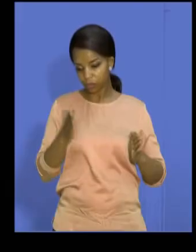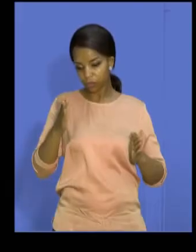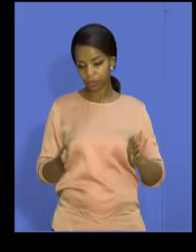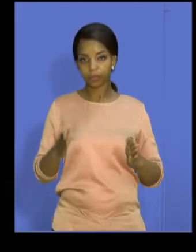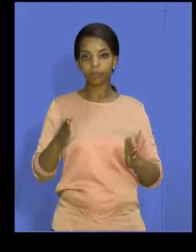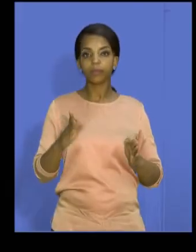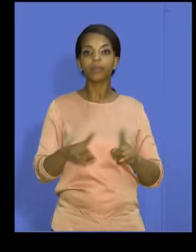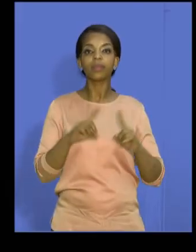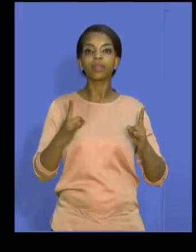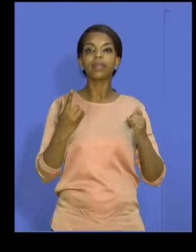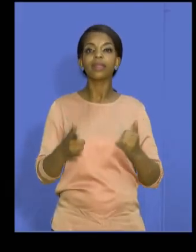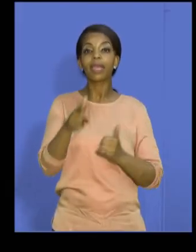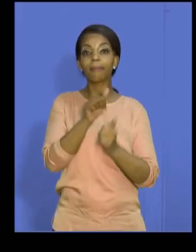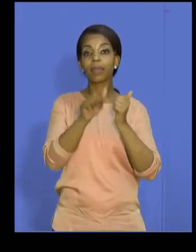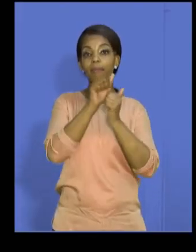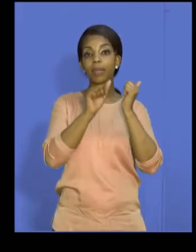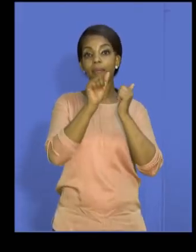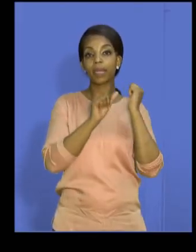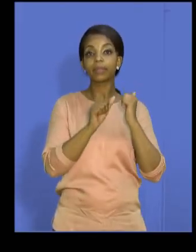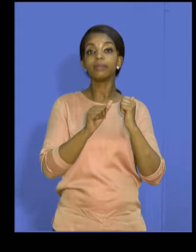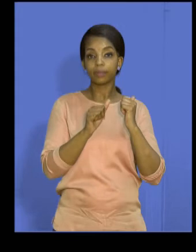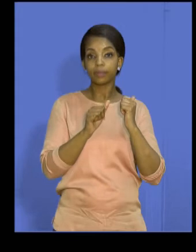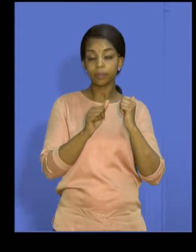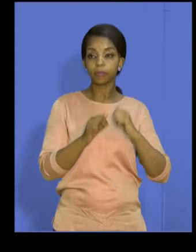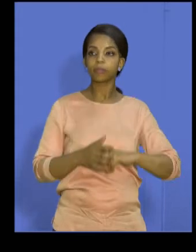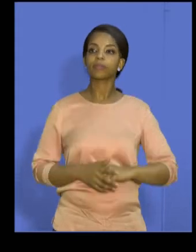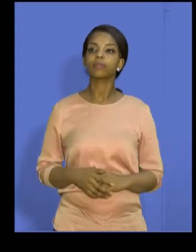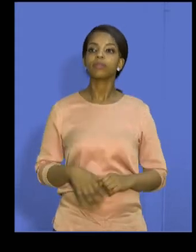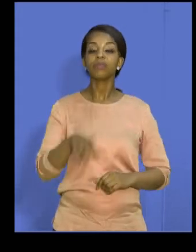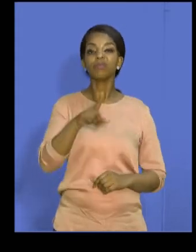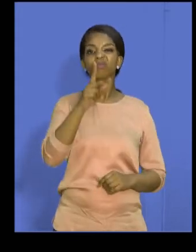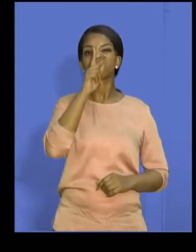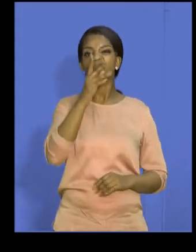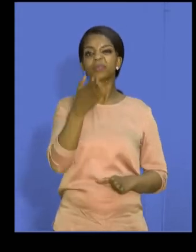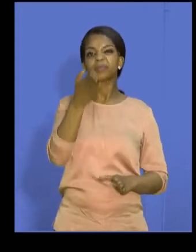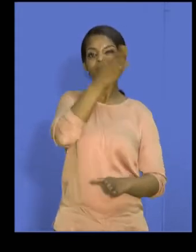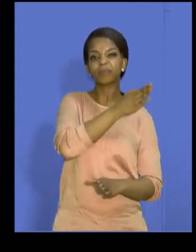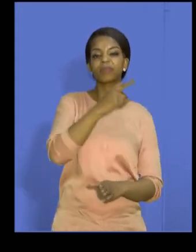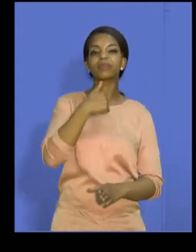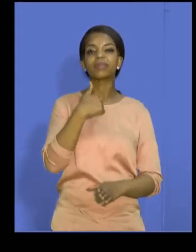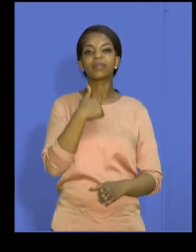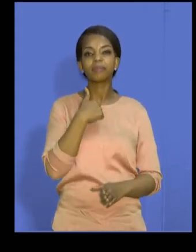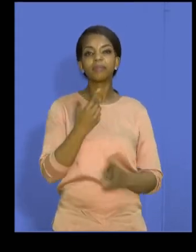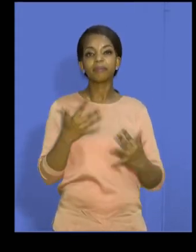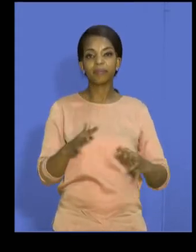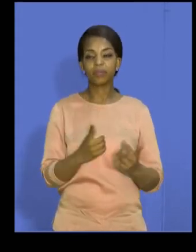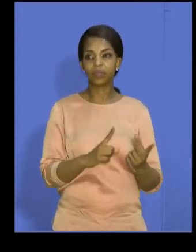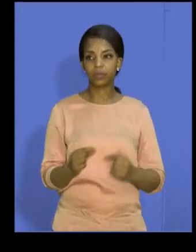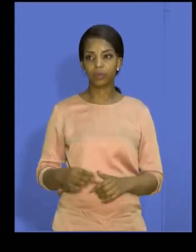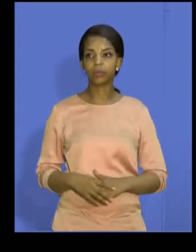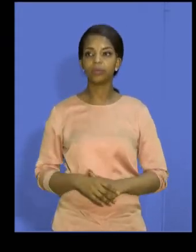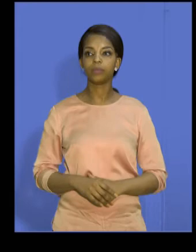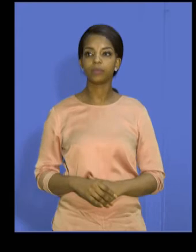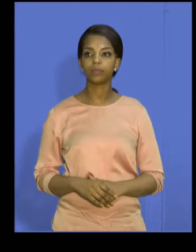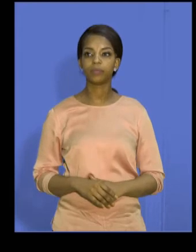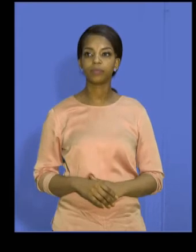to the previous one, you can see that with the previous one that I looked at here, all right, so let's just quickly do